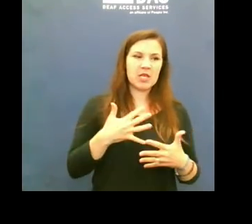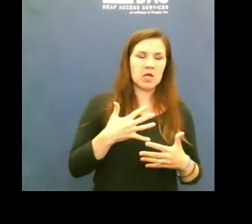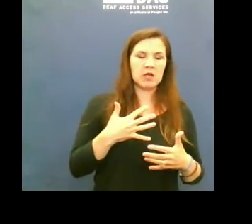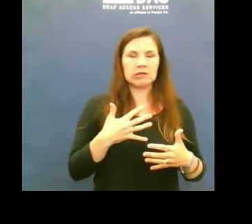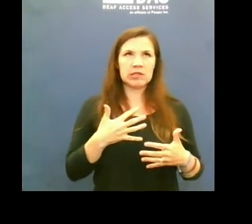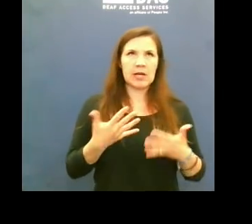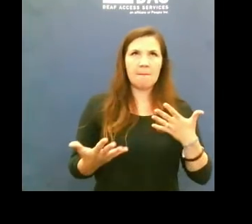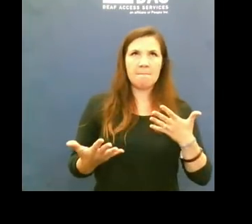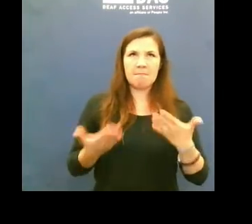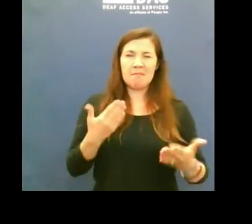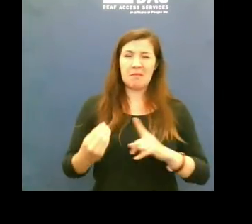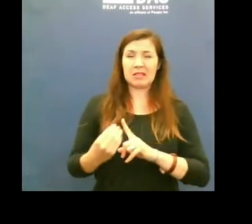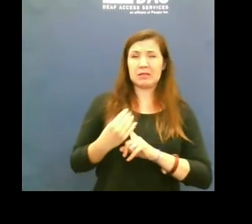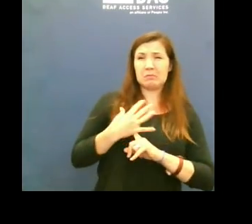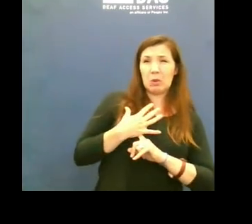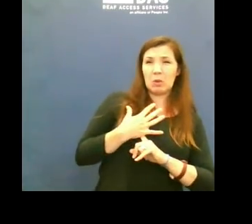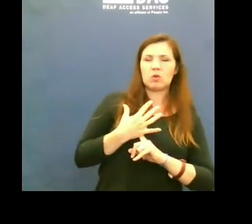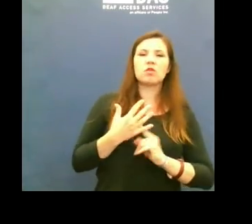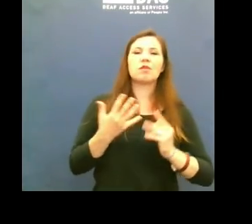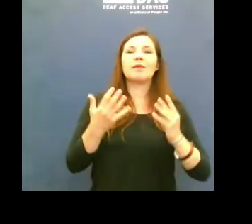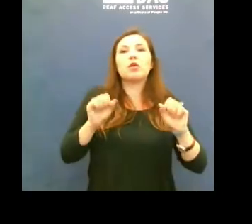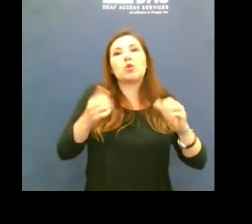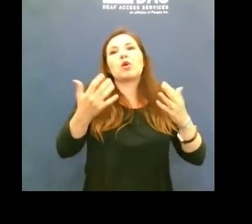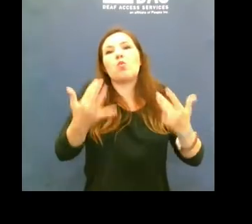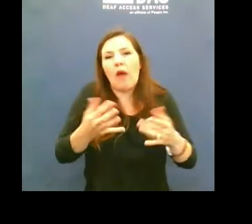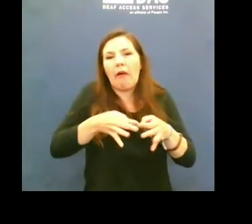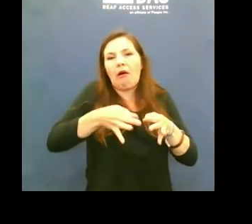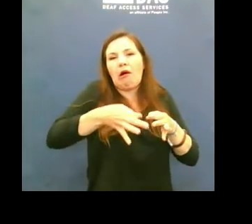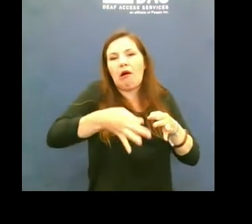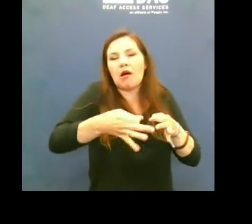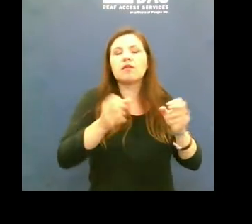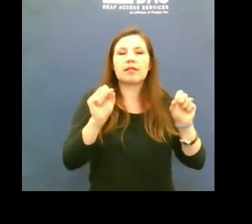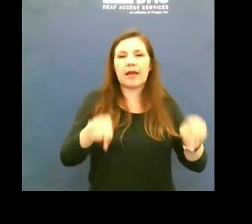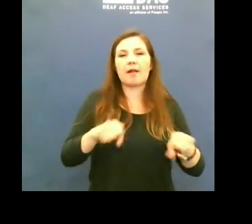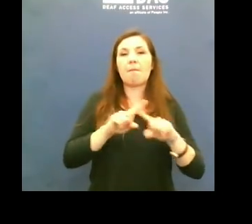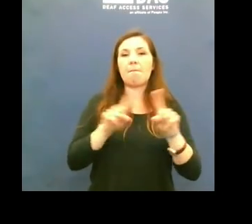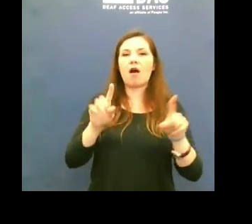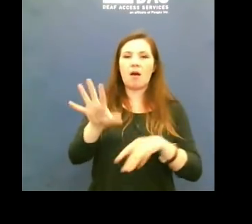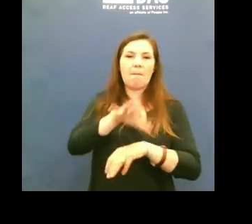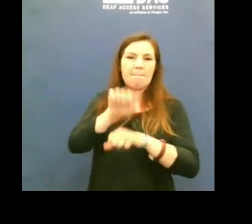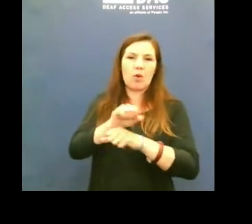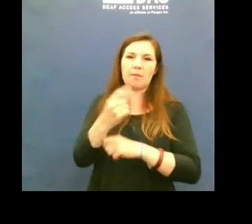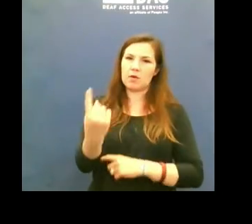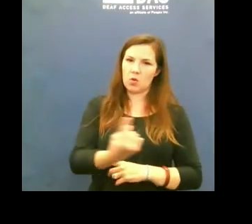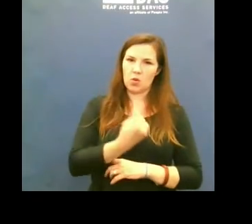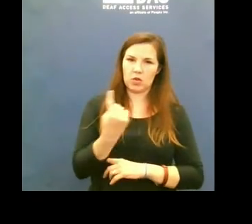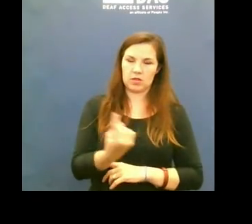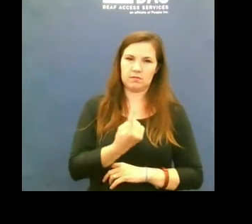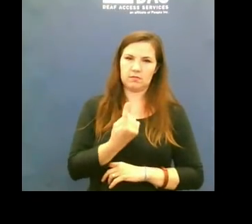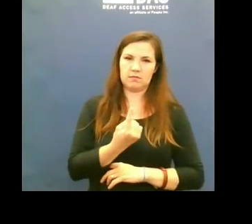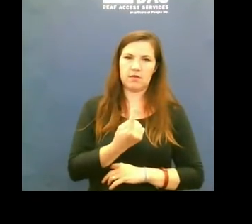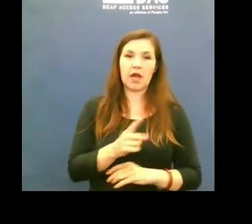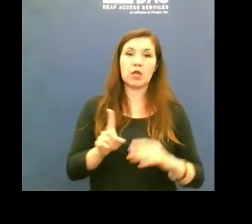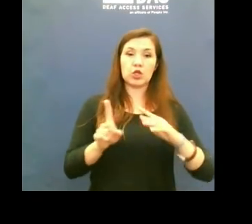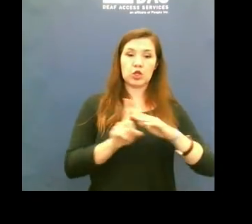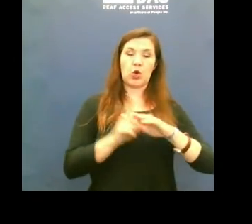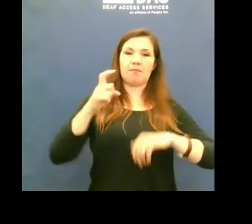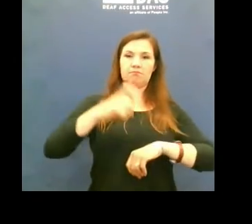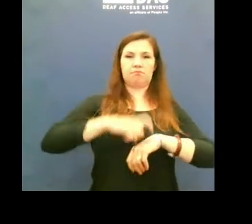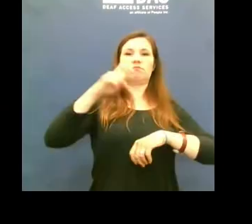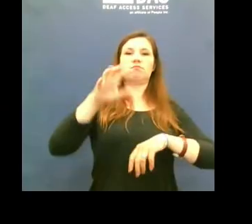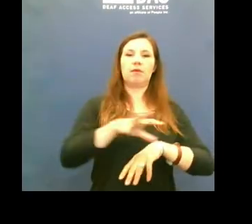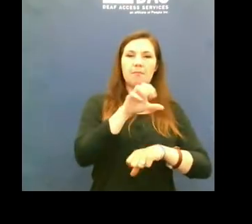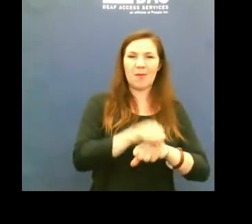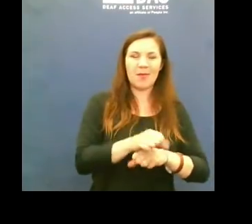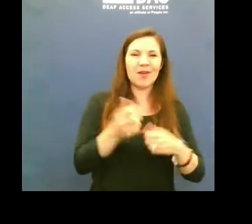you could potentially wait for a clinic closer to you. But once again, it is by appointment only, and we need you to show up to your appointment. Otherwise, you're